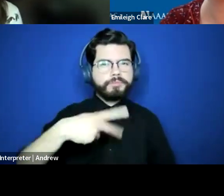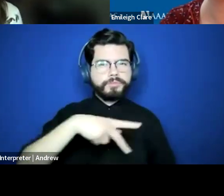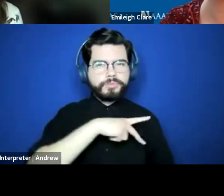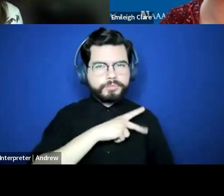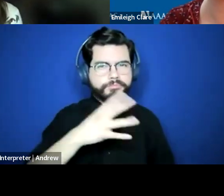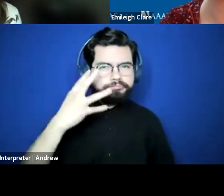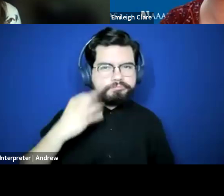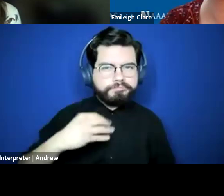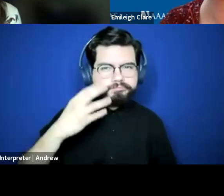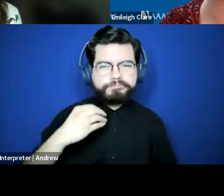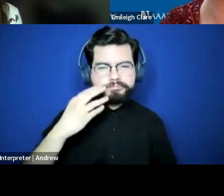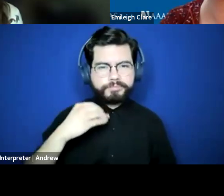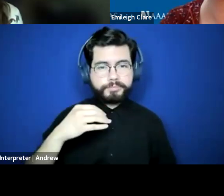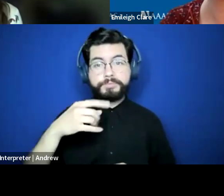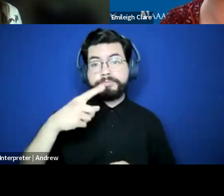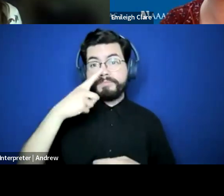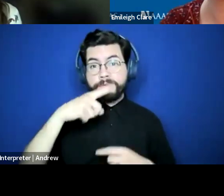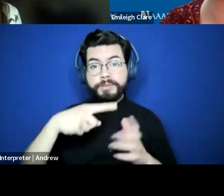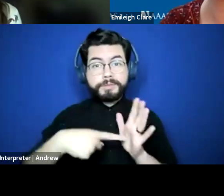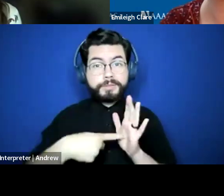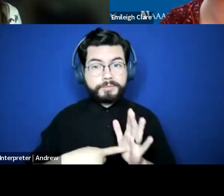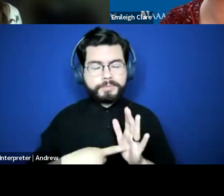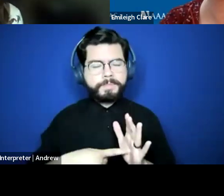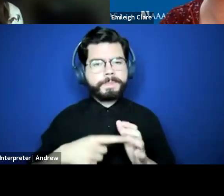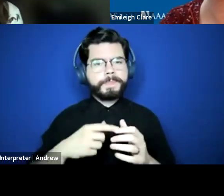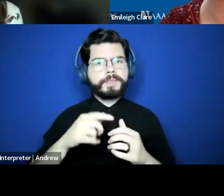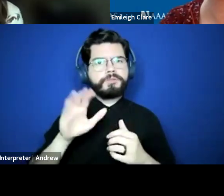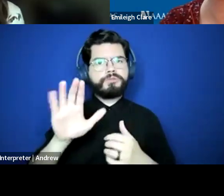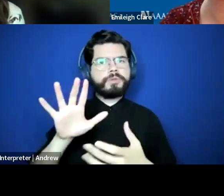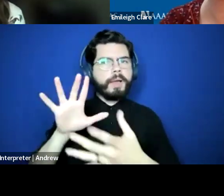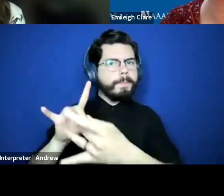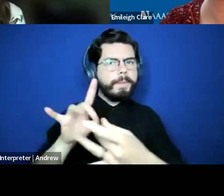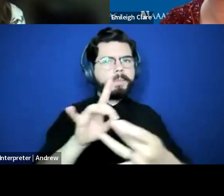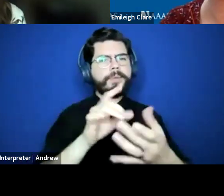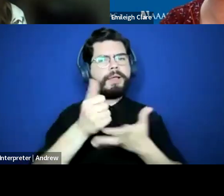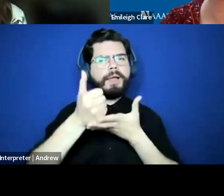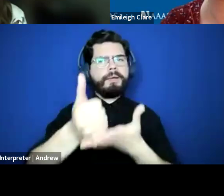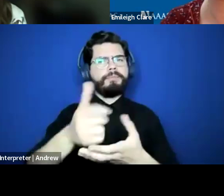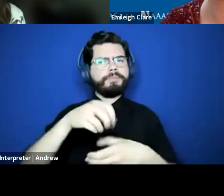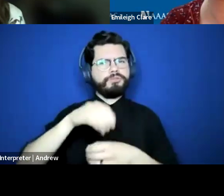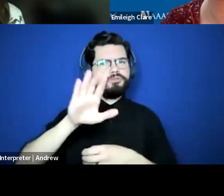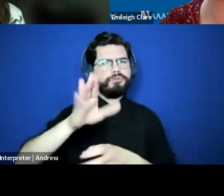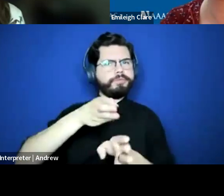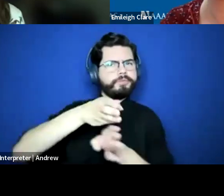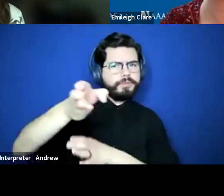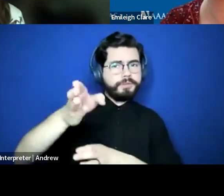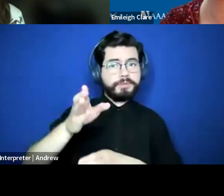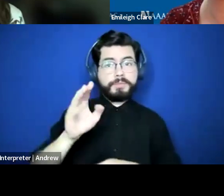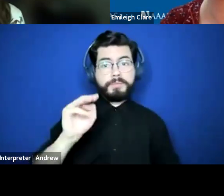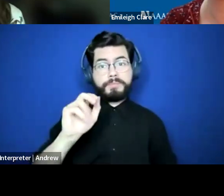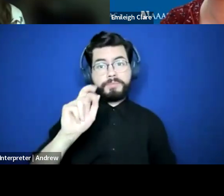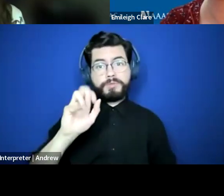recent example of how you've used your connections to help you in your given field? Mariah, if you'd like to kick us off with this